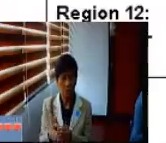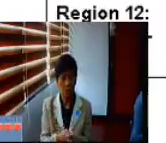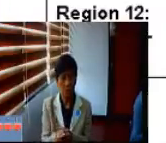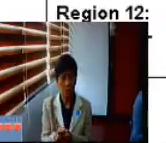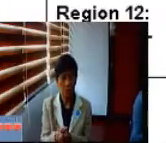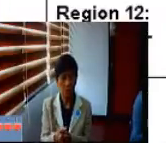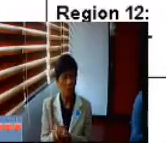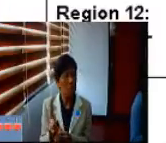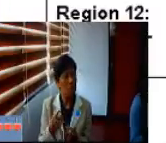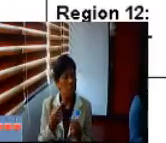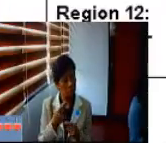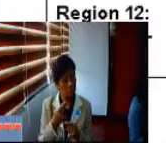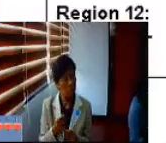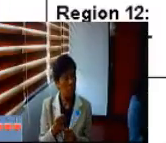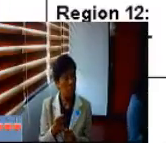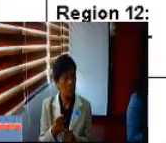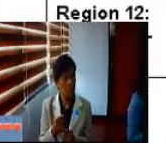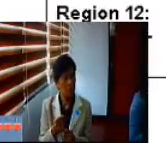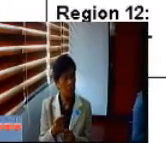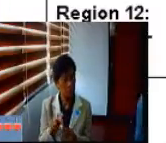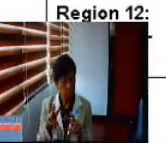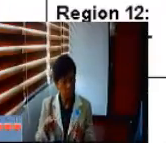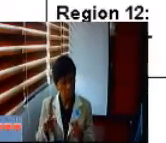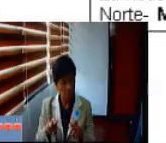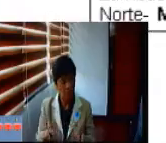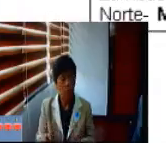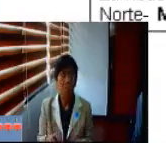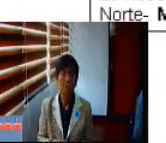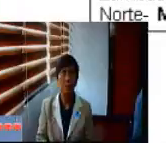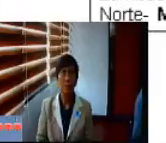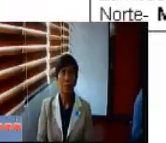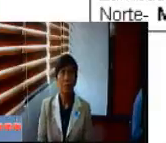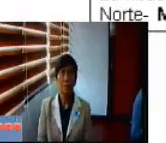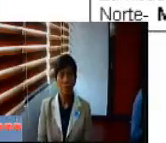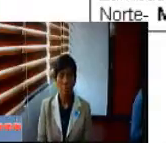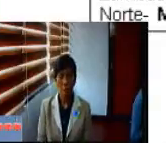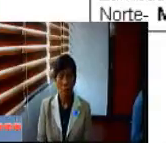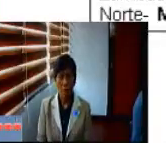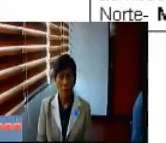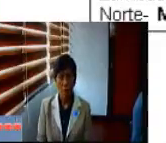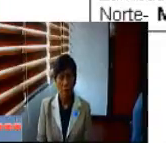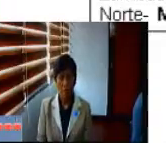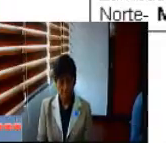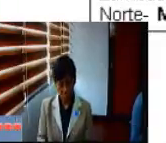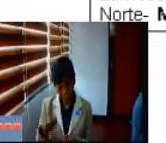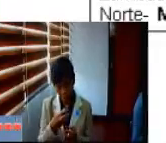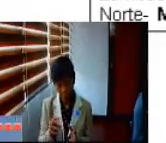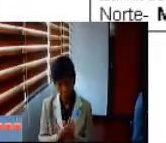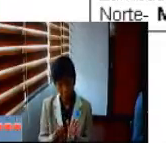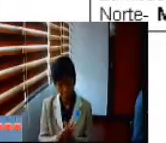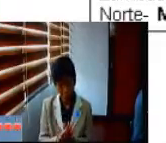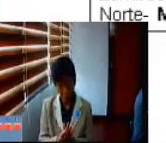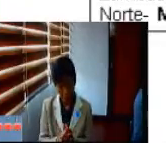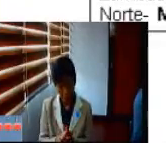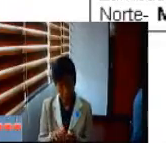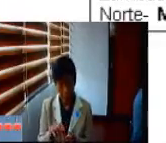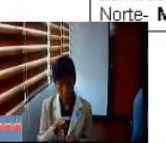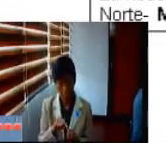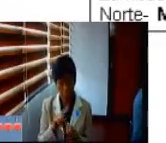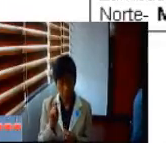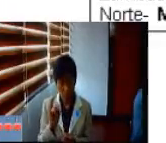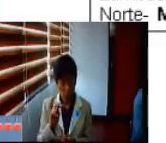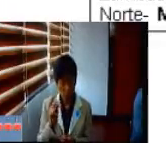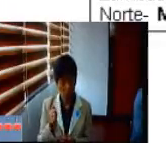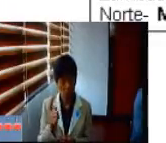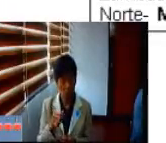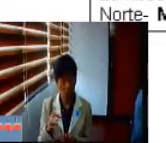trying to analyze that. Next. I will just give examples. That's the tuna fishery. We look at the